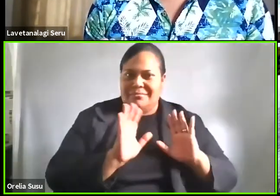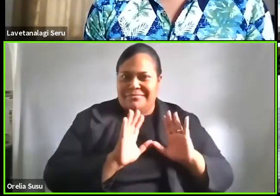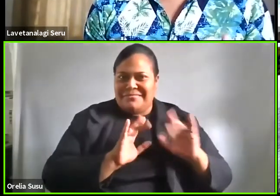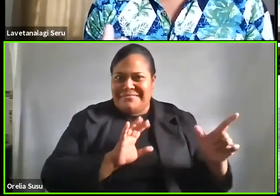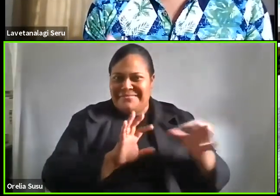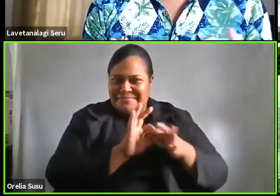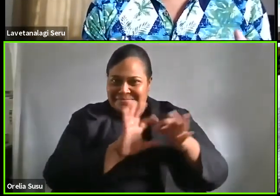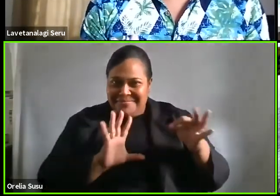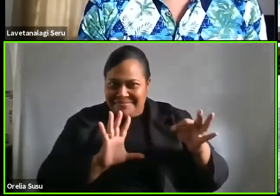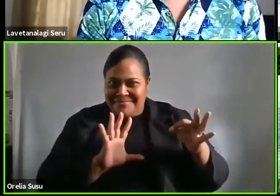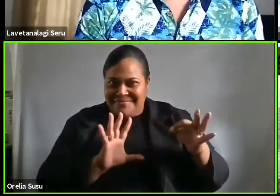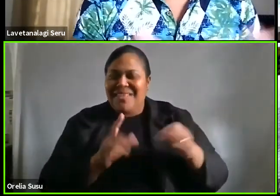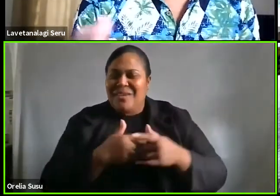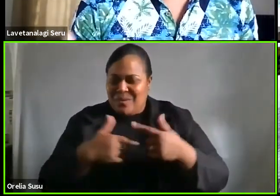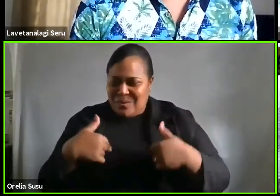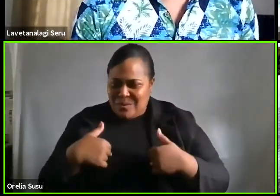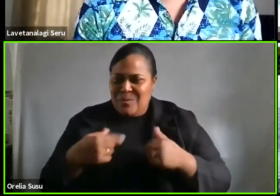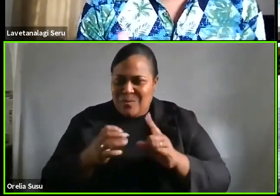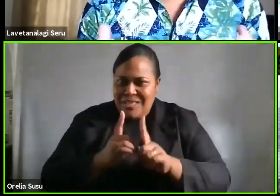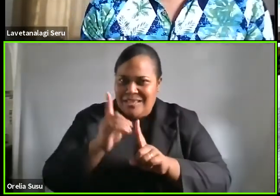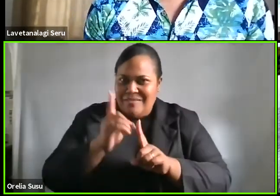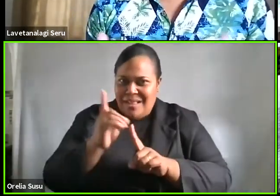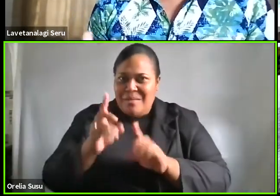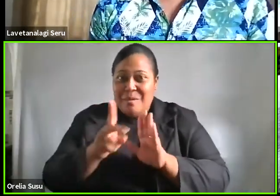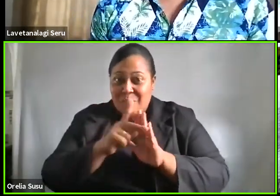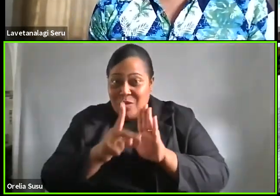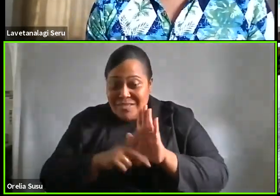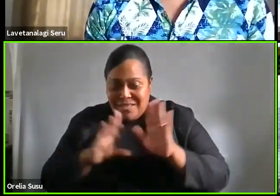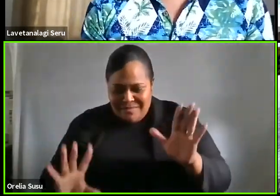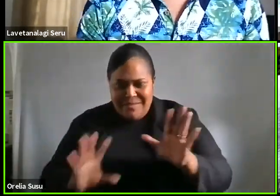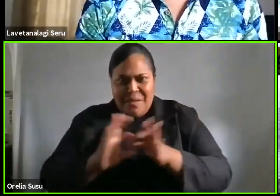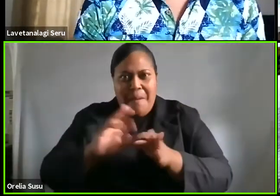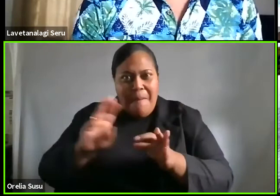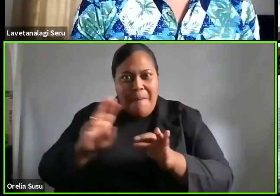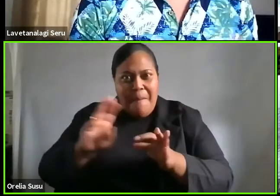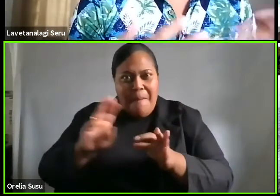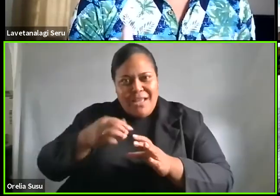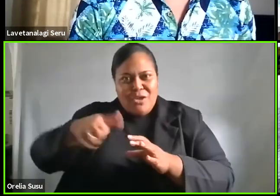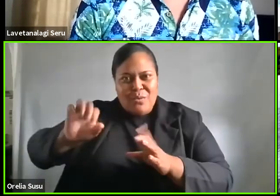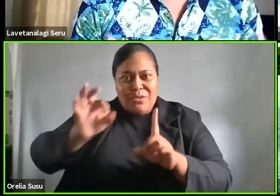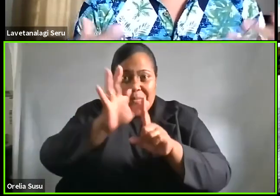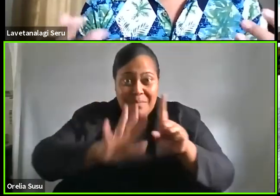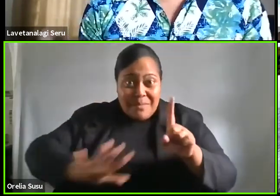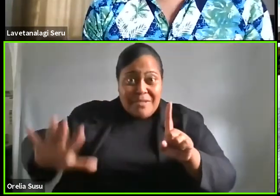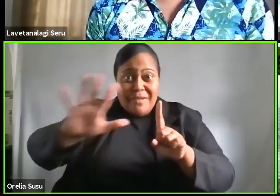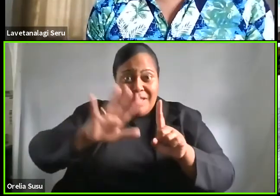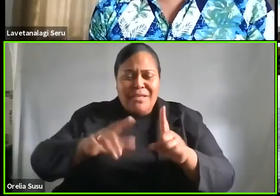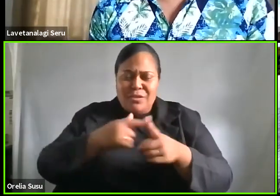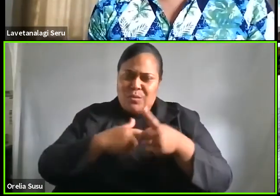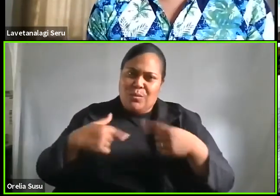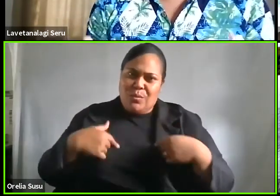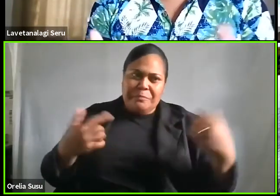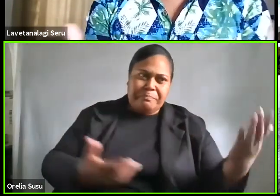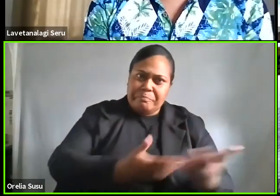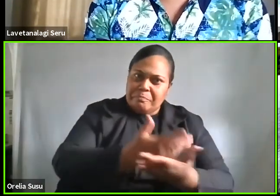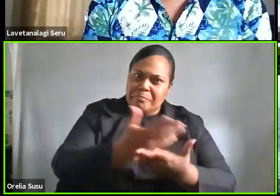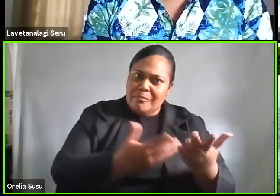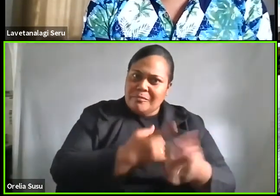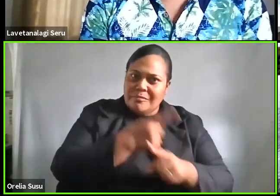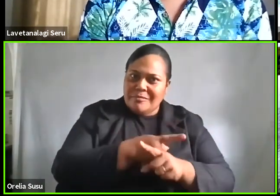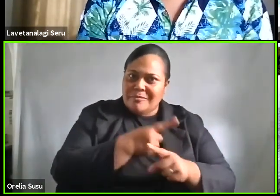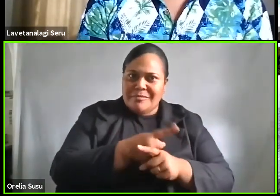we're developing policy position papers that members can use across the Pacific. And, you know, we are sitting down, we are talking with people, creating